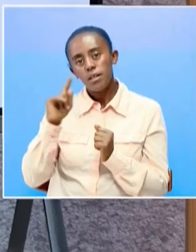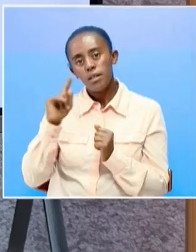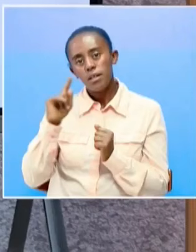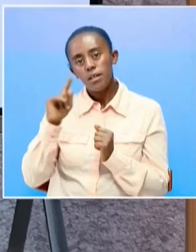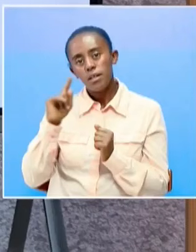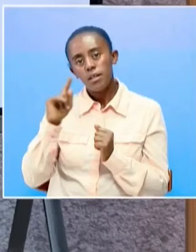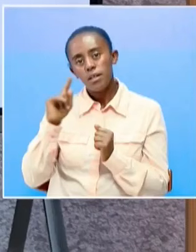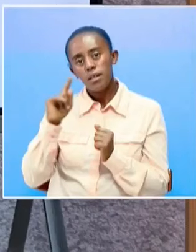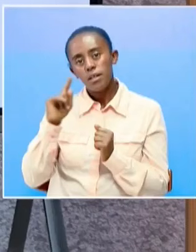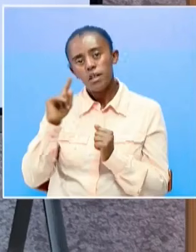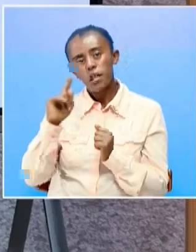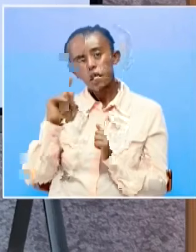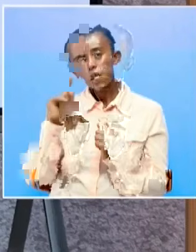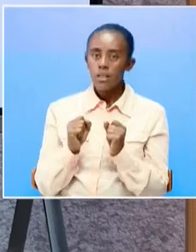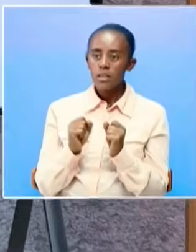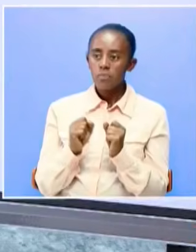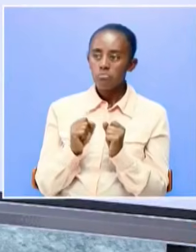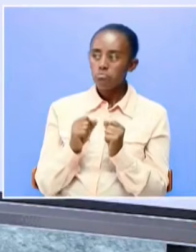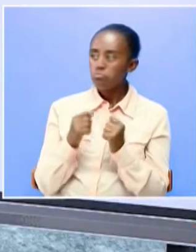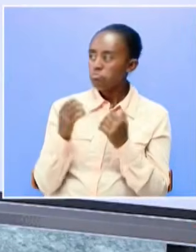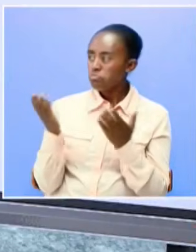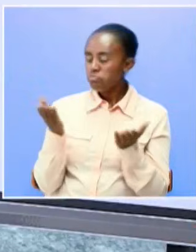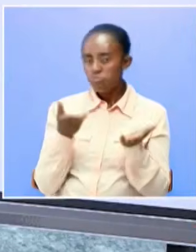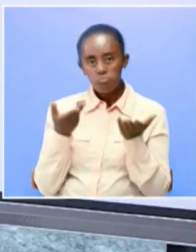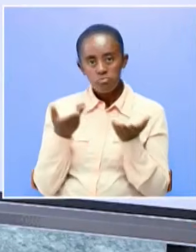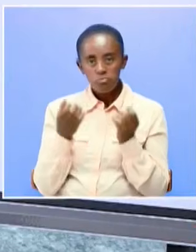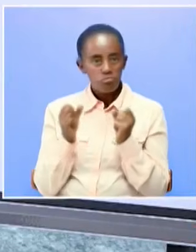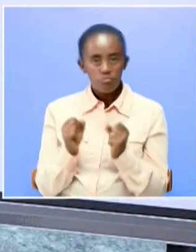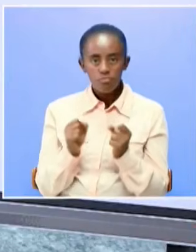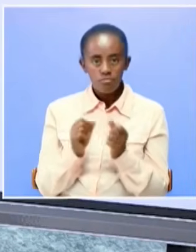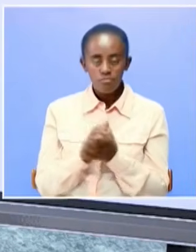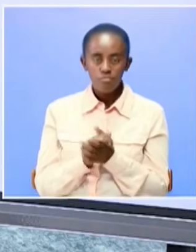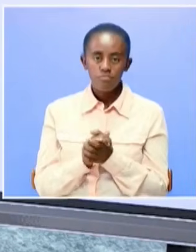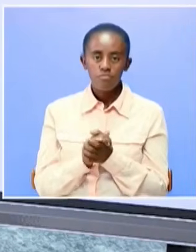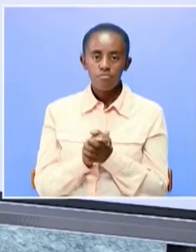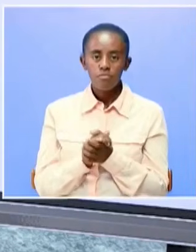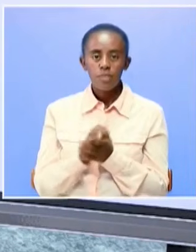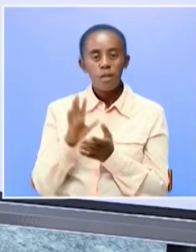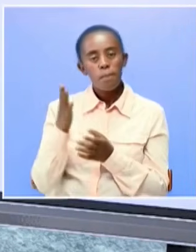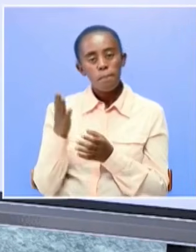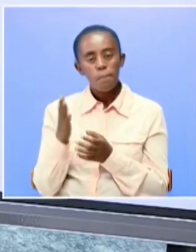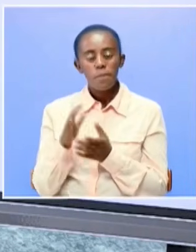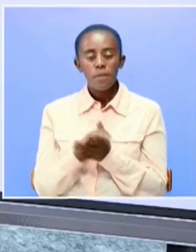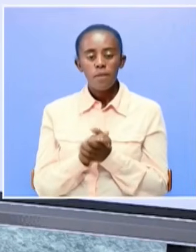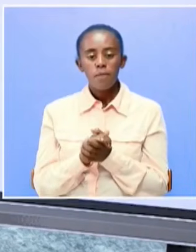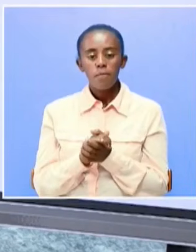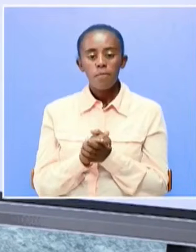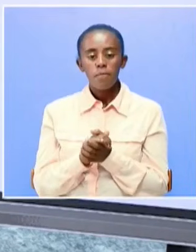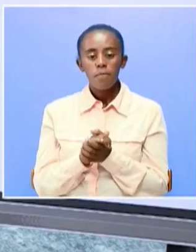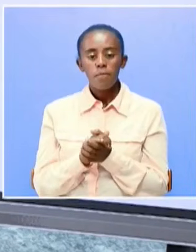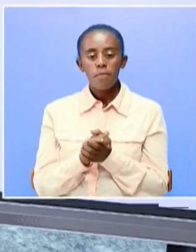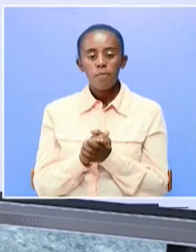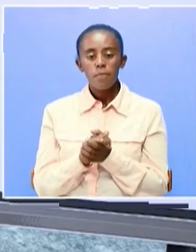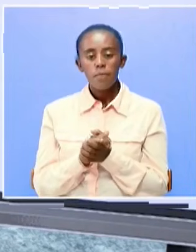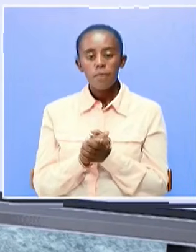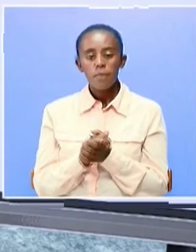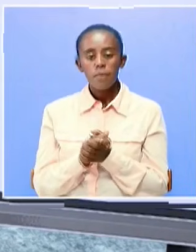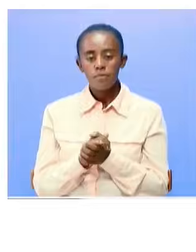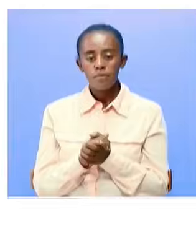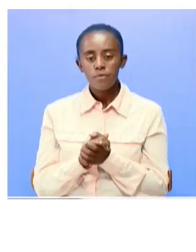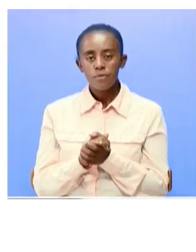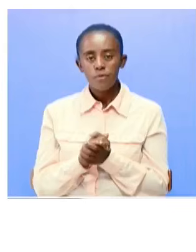To express the ability of someone or something. And maybe another one is just to